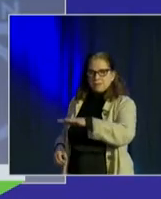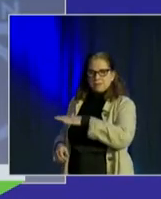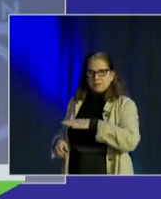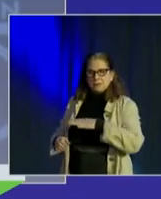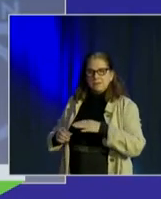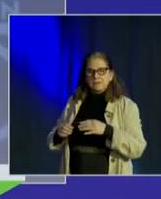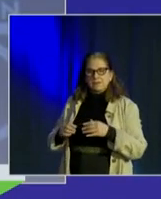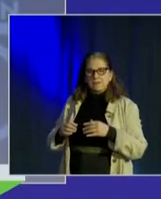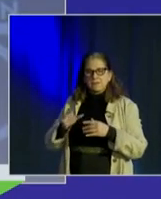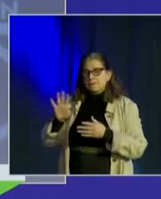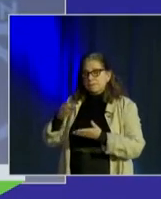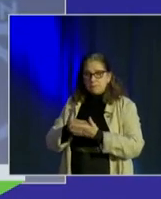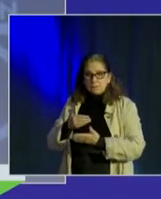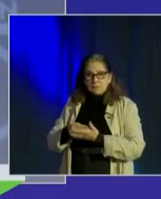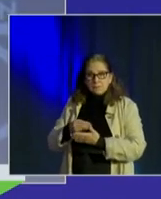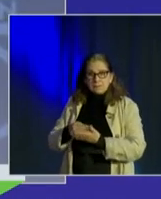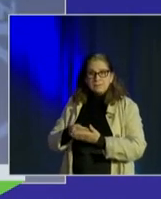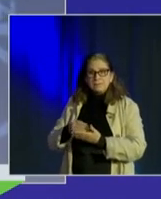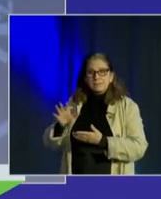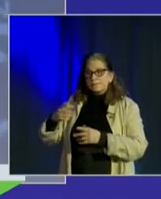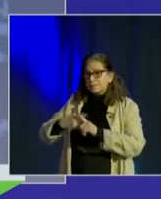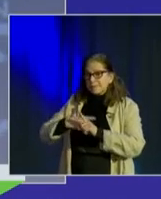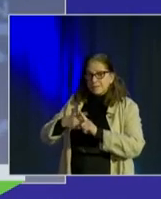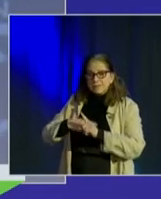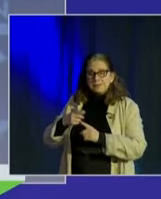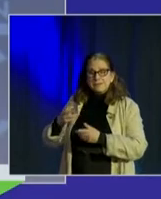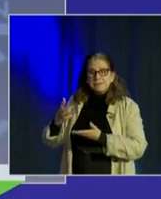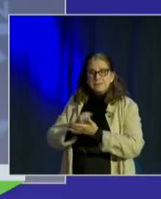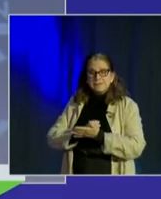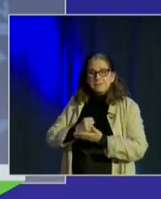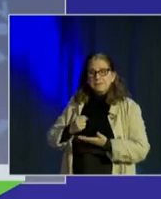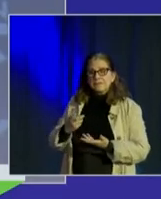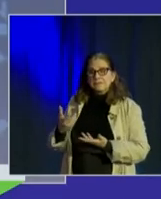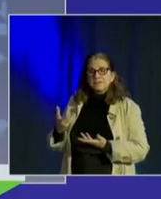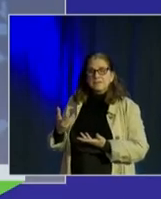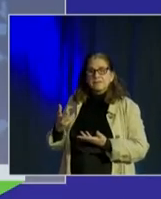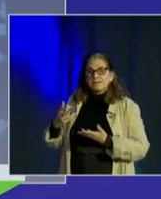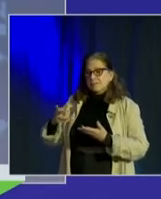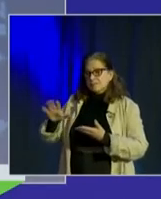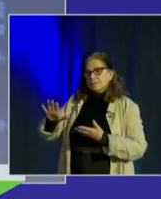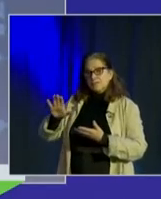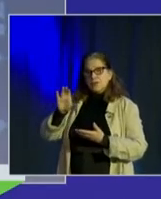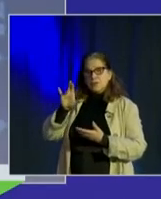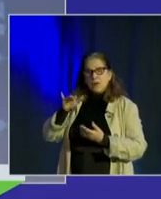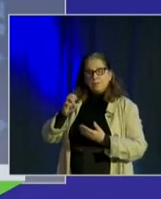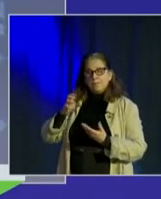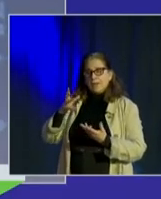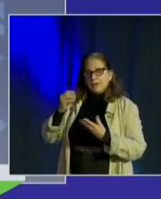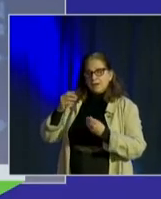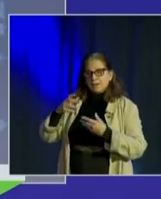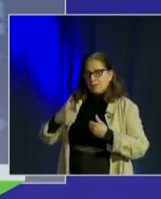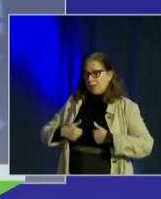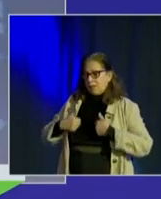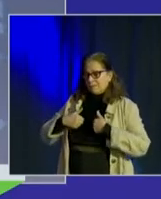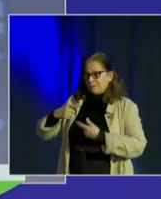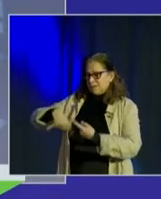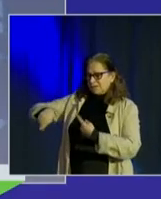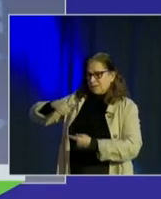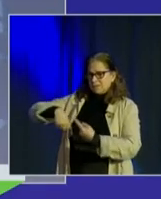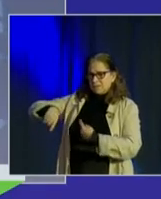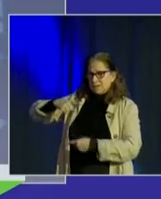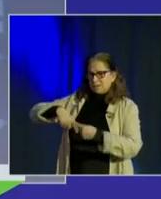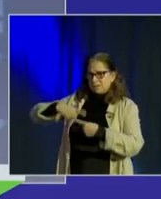get folks off of that ramp or off of that cycle of violence that they're on and into off-ramps, into programs and services that can